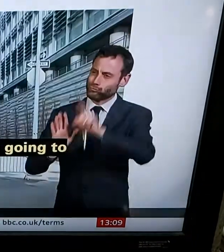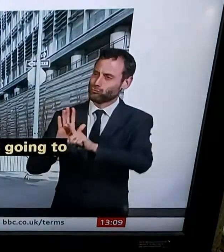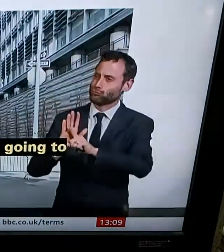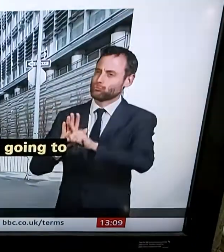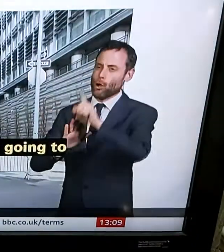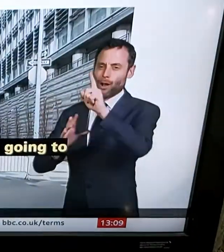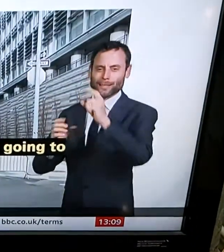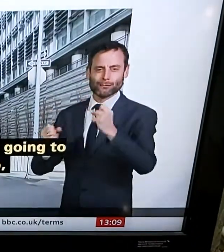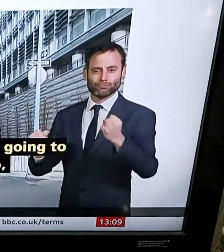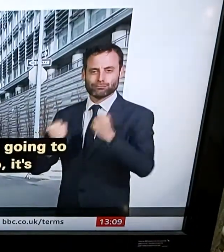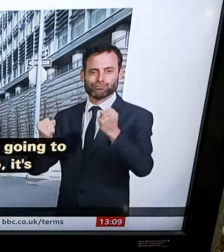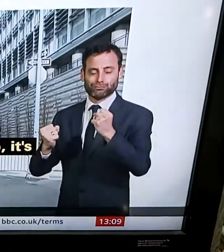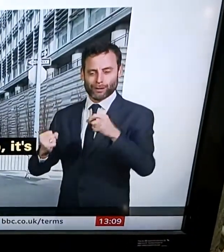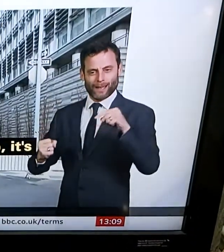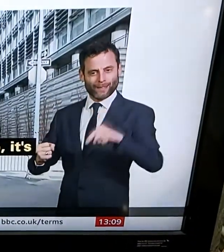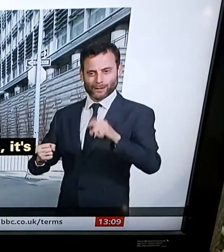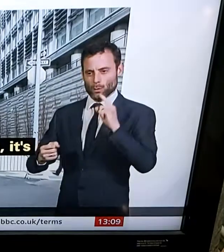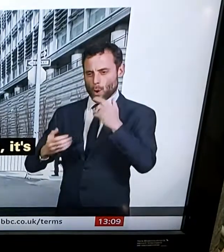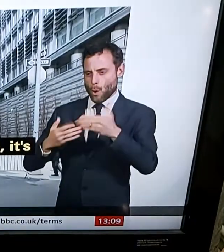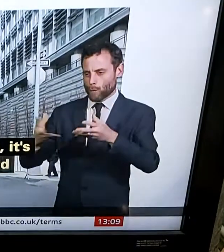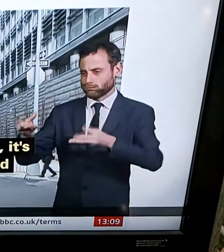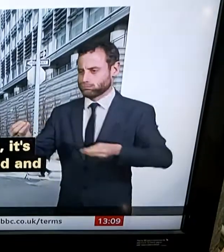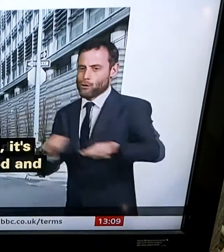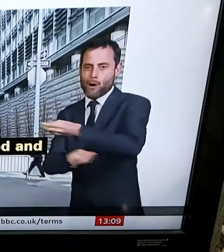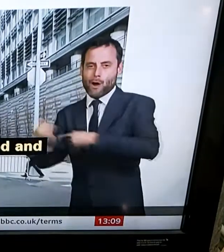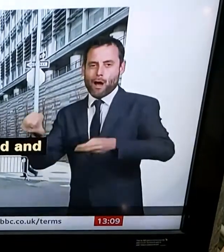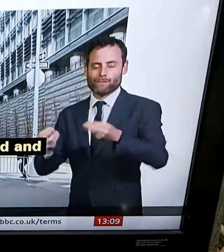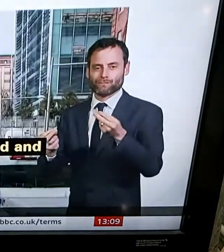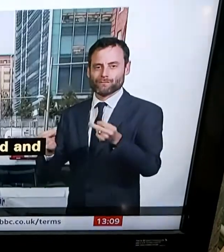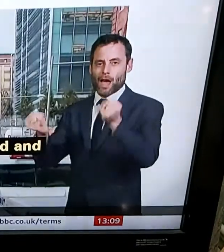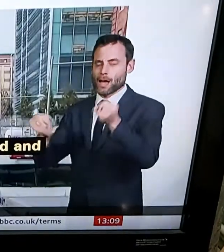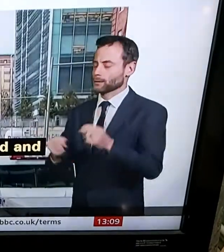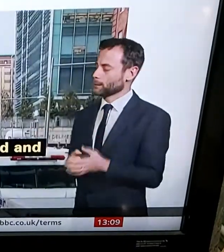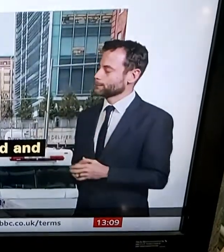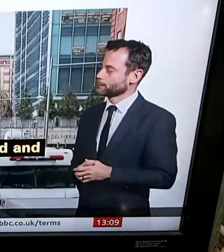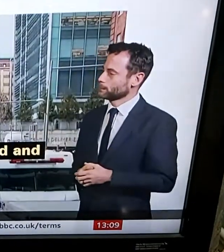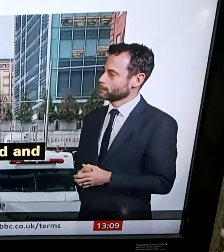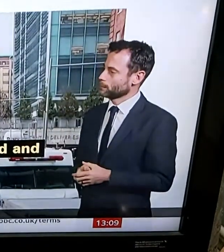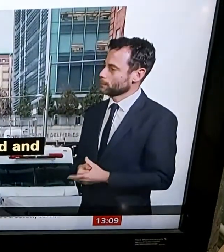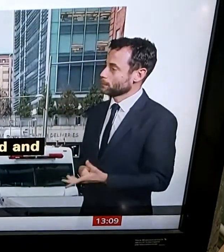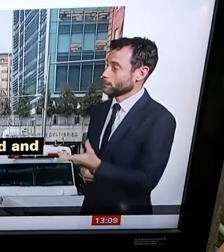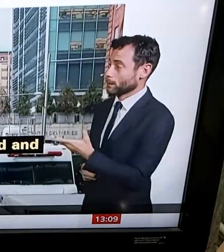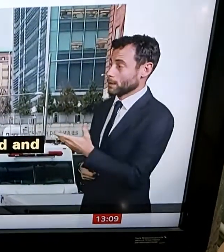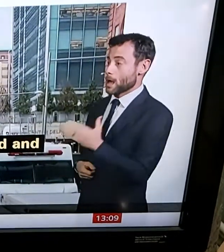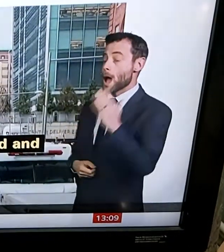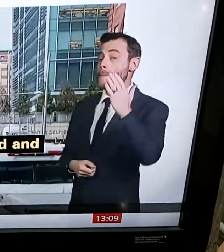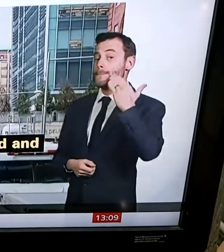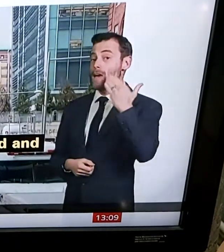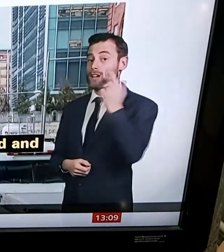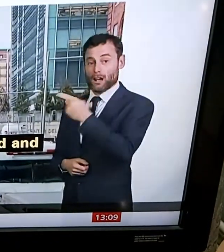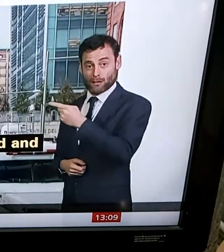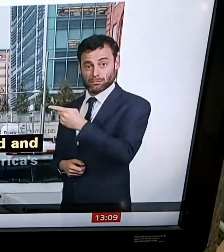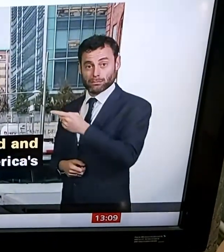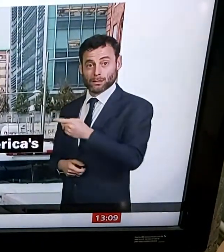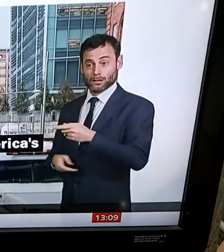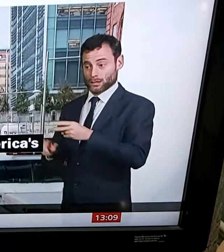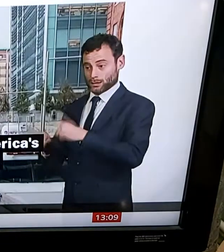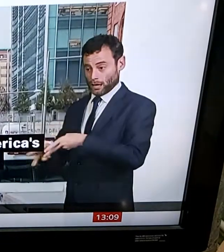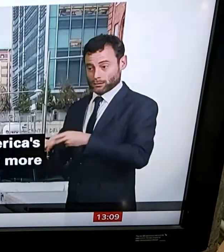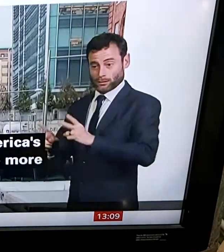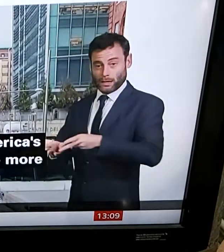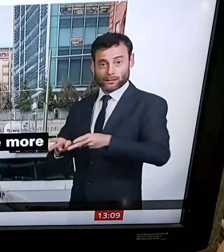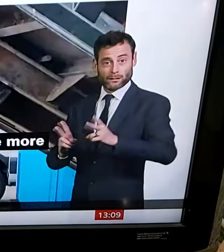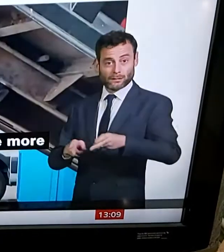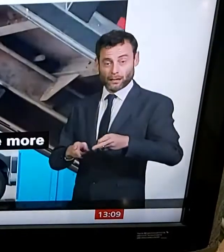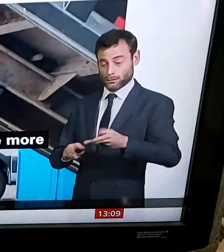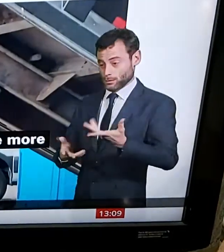quickly. In New York, America's coronavirus epicenter, the morgues are filling up fast. Outside one of the city's